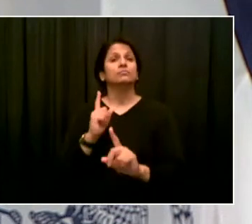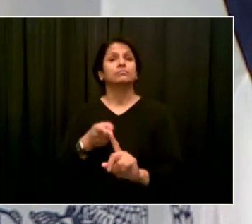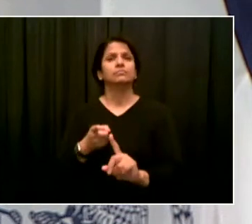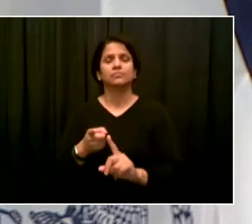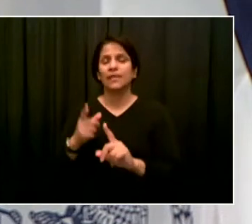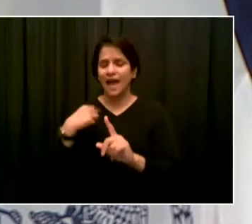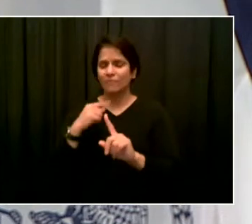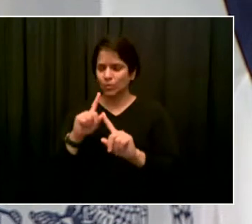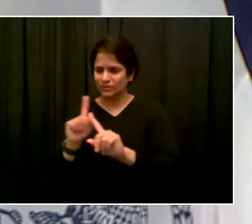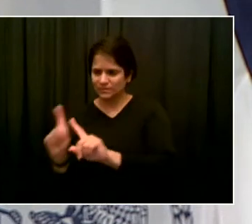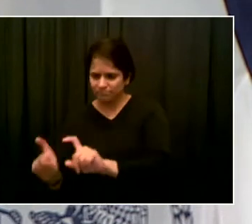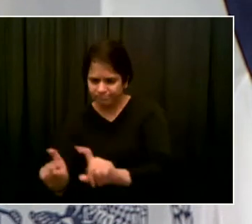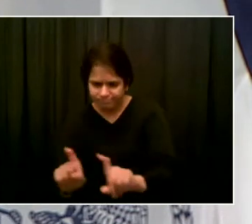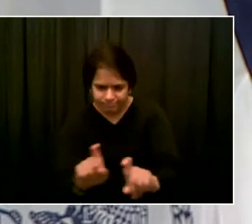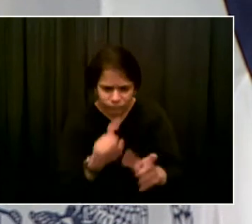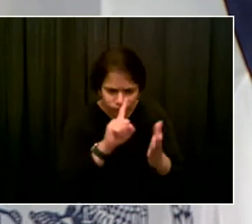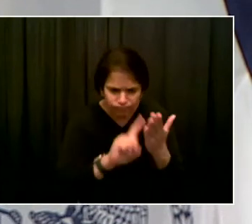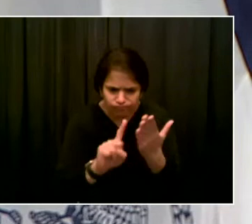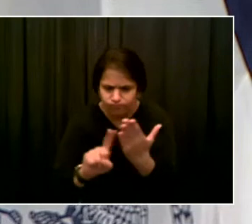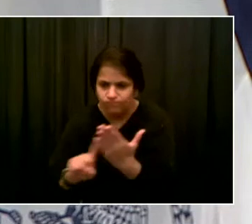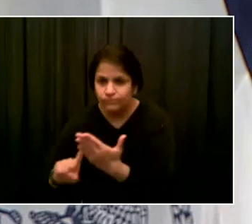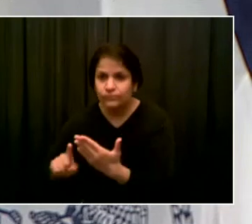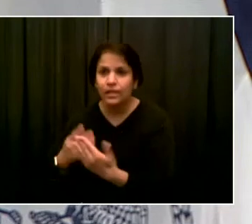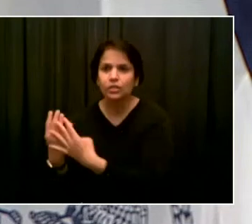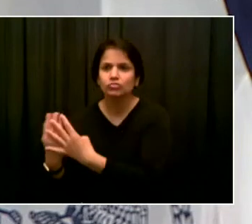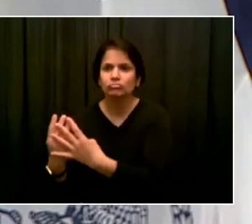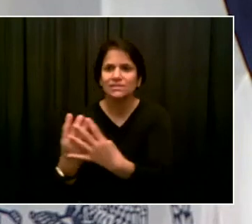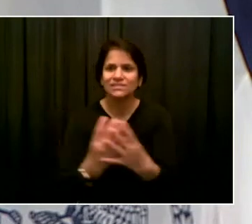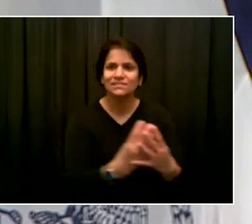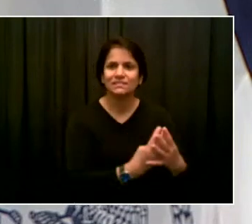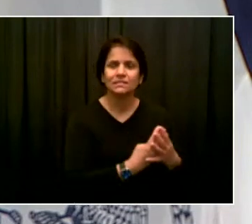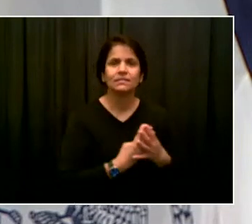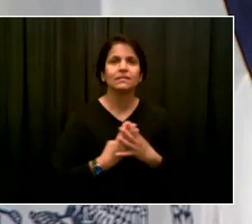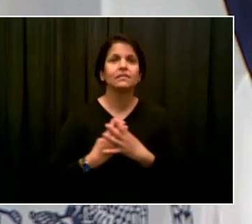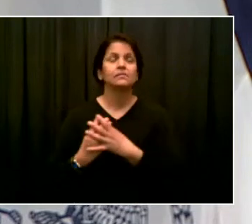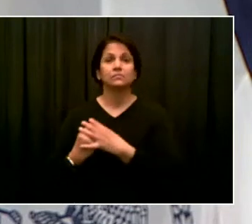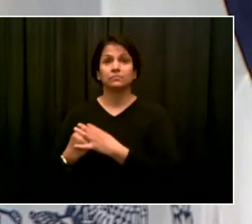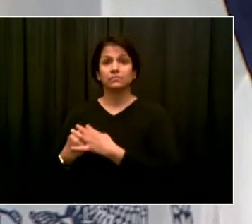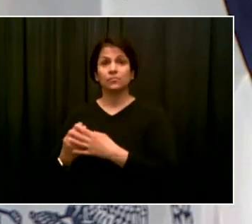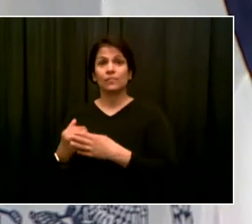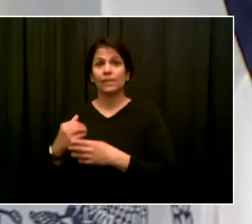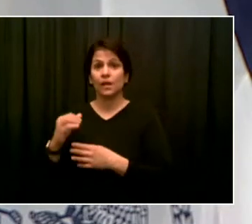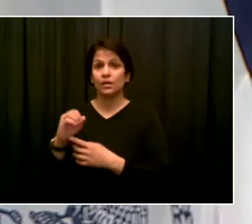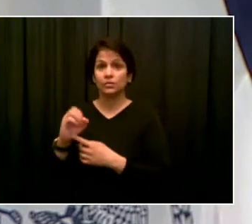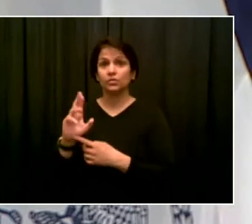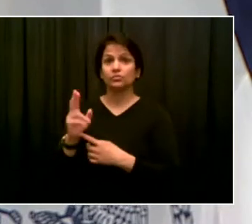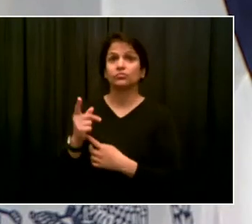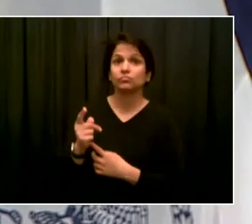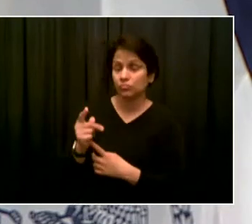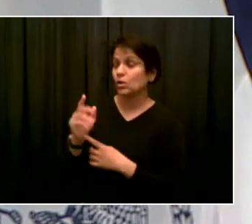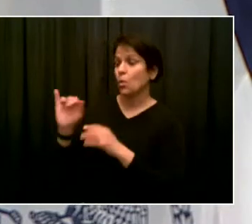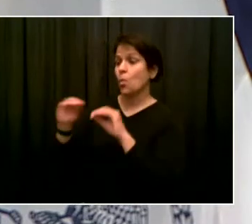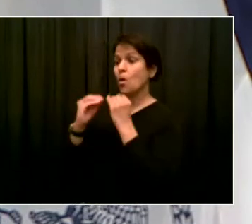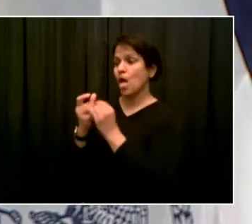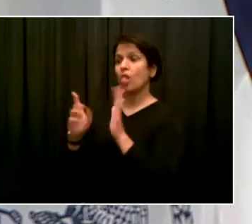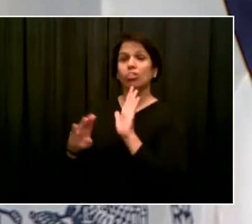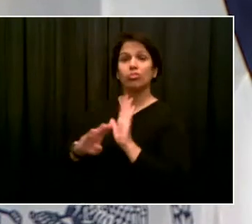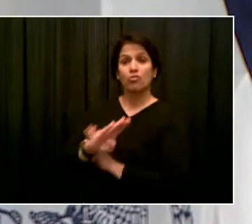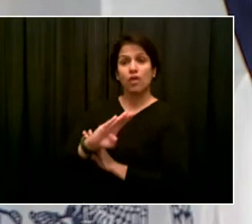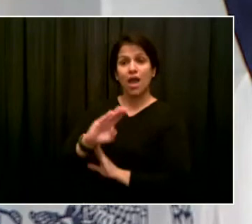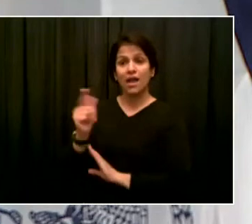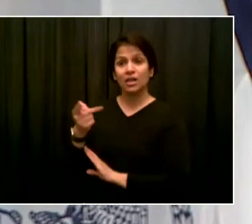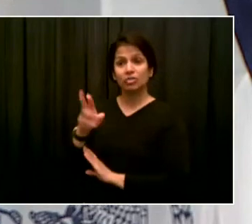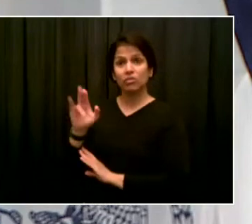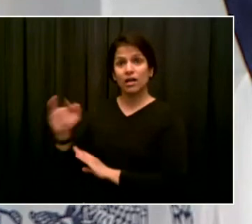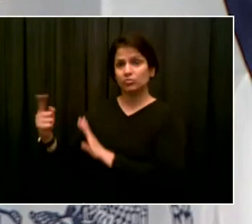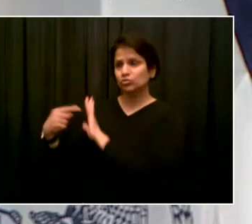early is the best way to address a mental health challenge, and the ideal time is if it's manifesting as a child, to reach